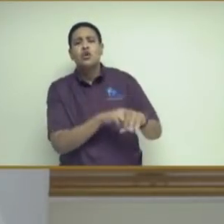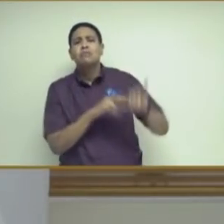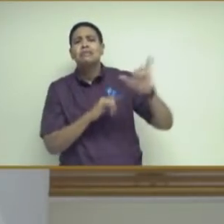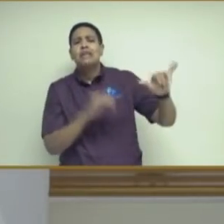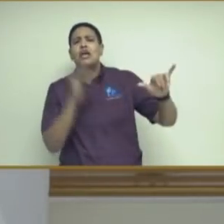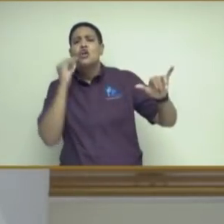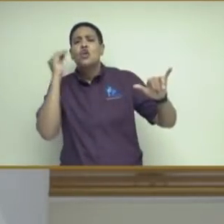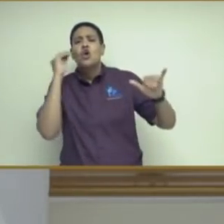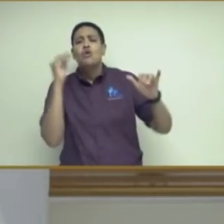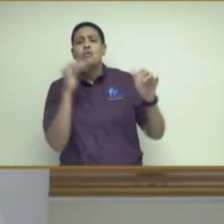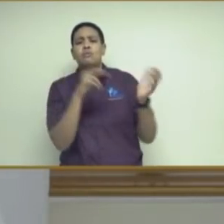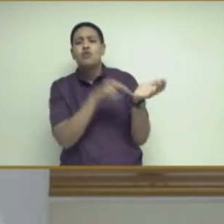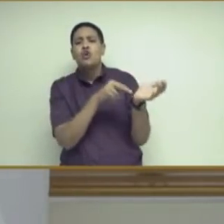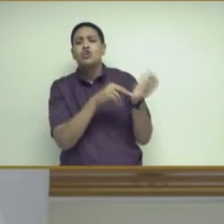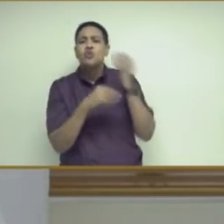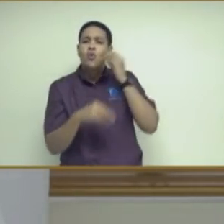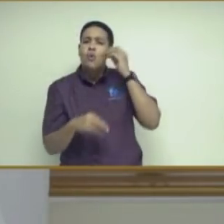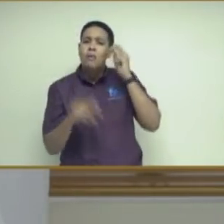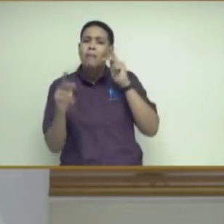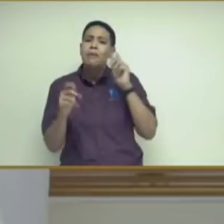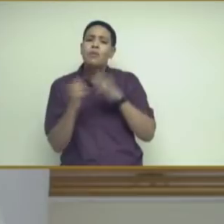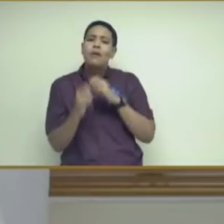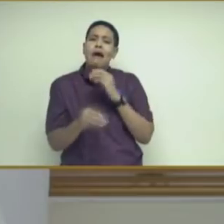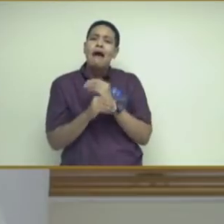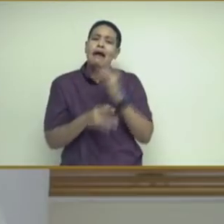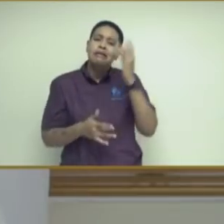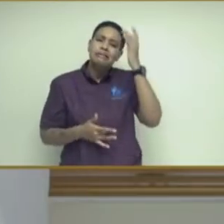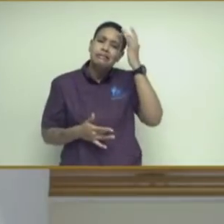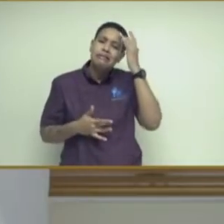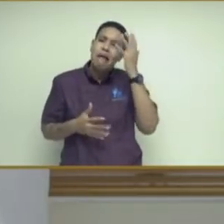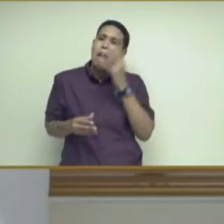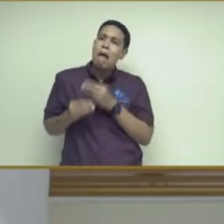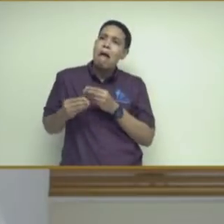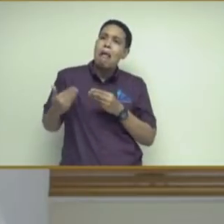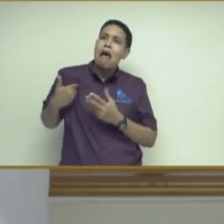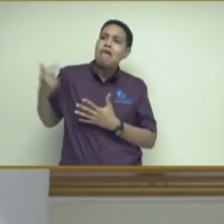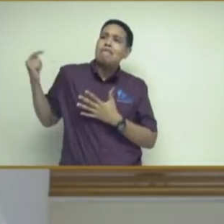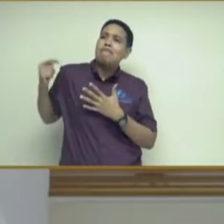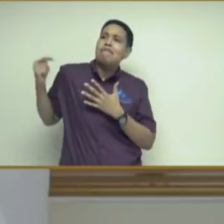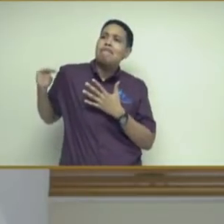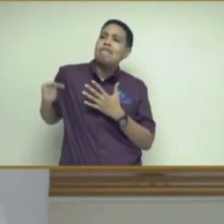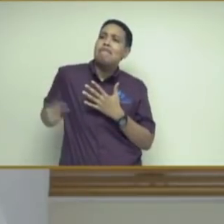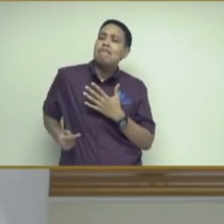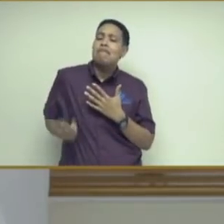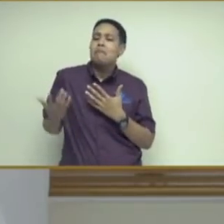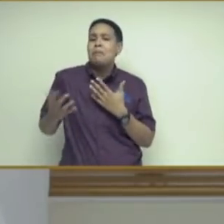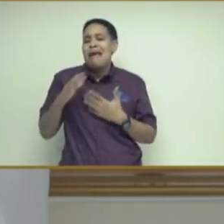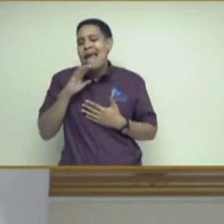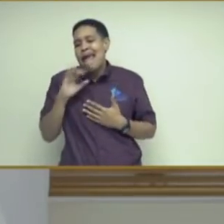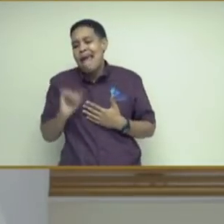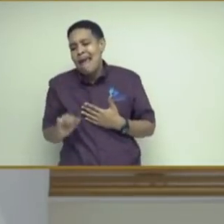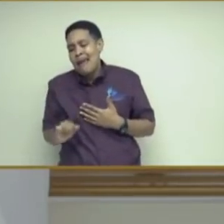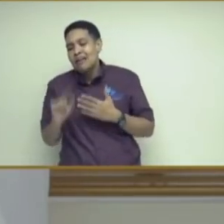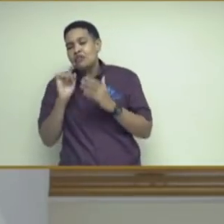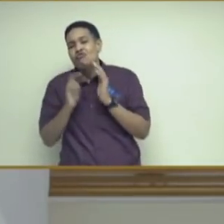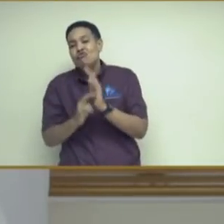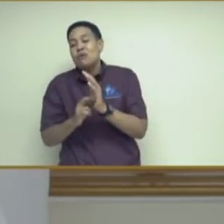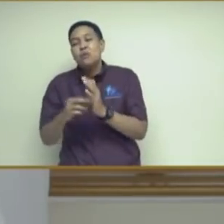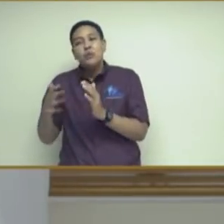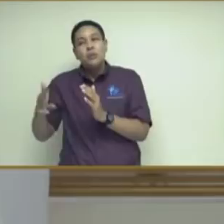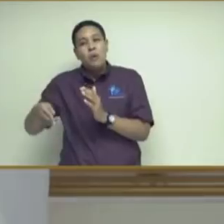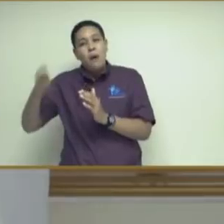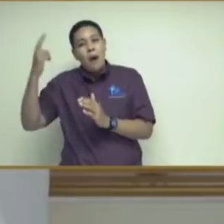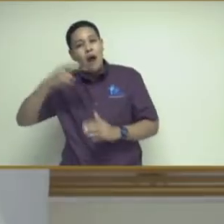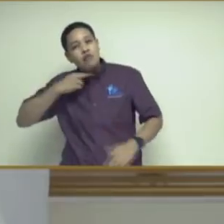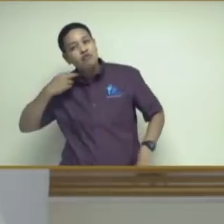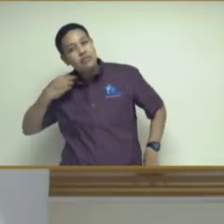nursing homes are persons with comorbidities, underlying conditions, by virtue of age, represent a particular risk. And if you